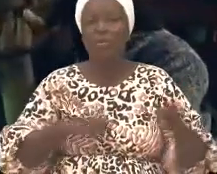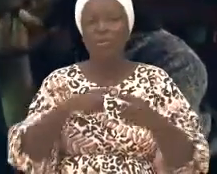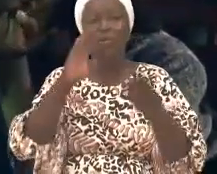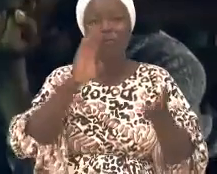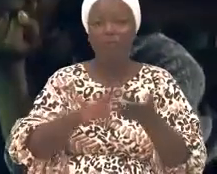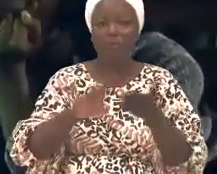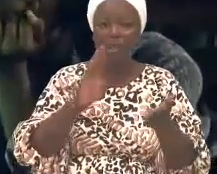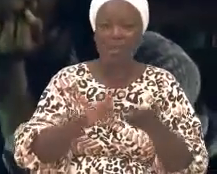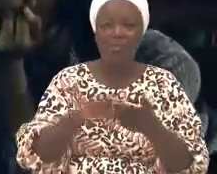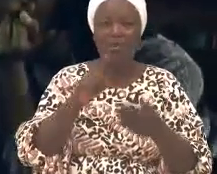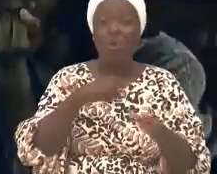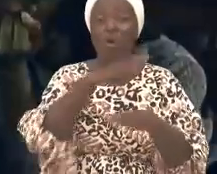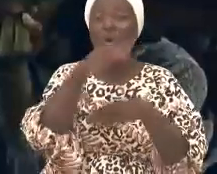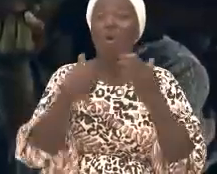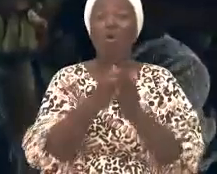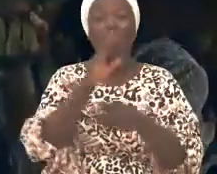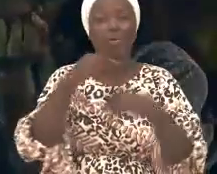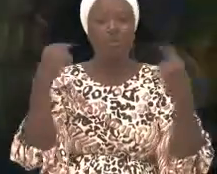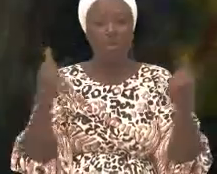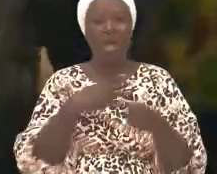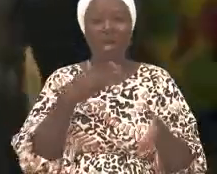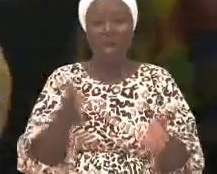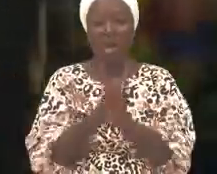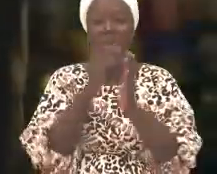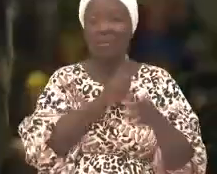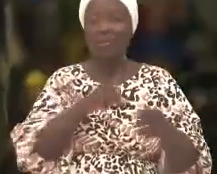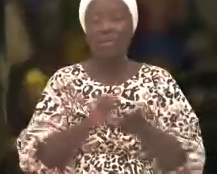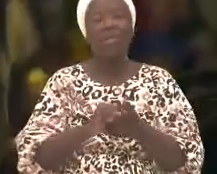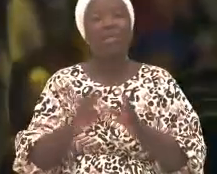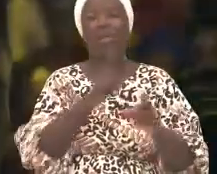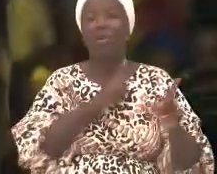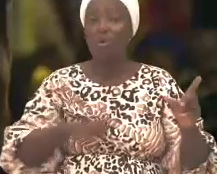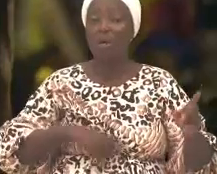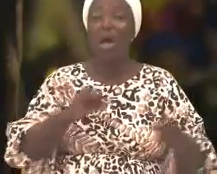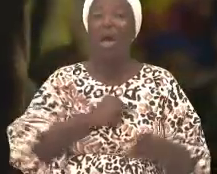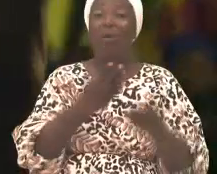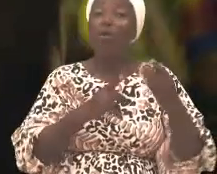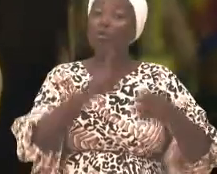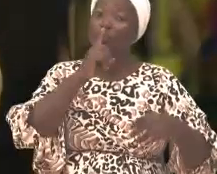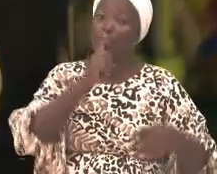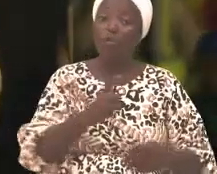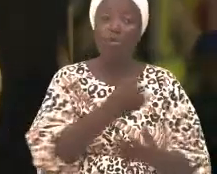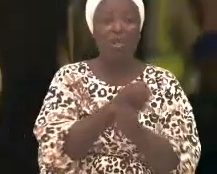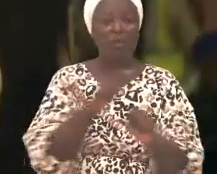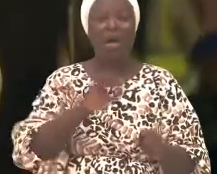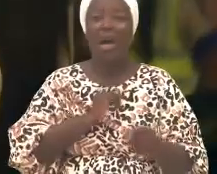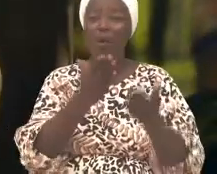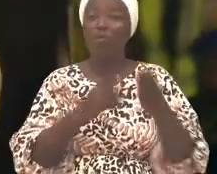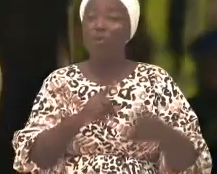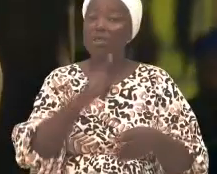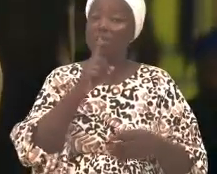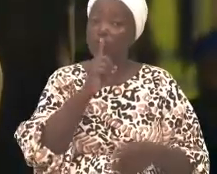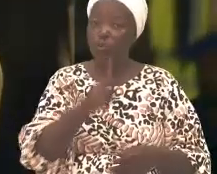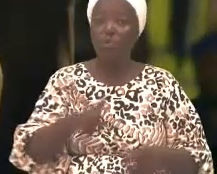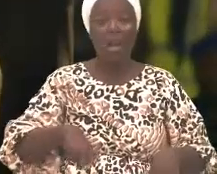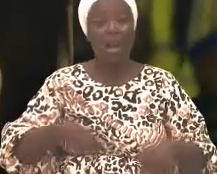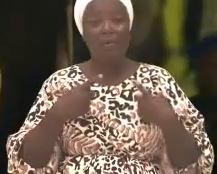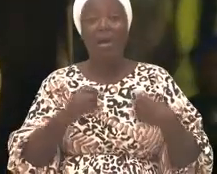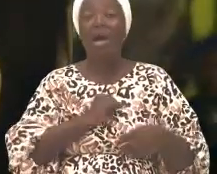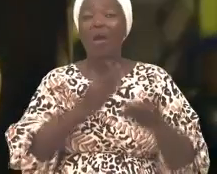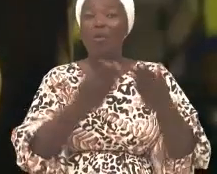Lord and say, Lord, I want real salvation. I want real new life. I want genuine